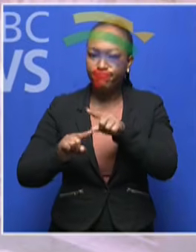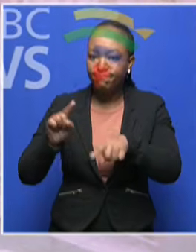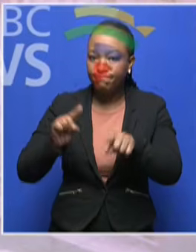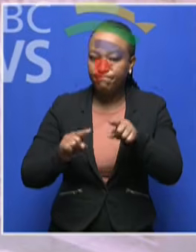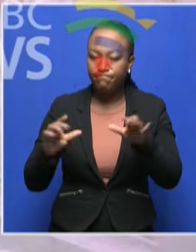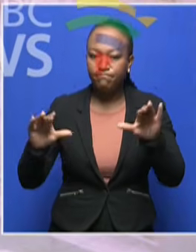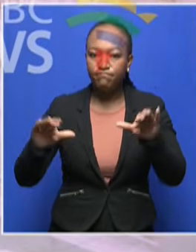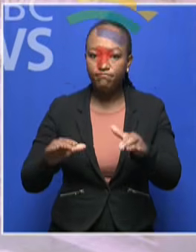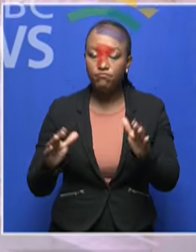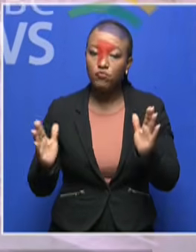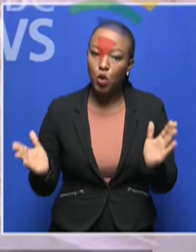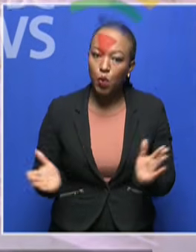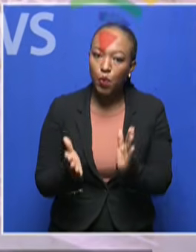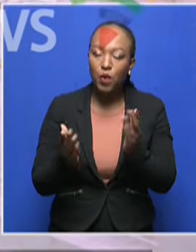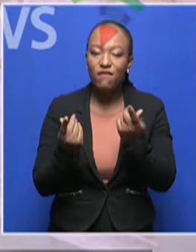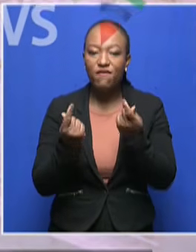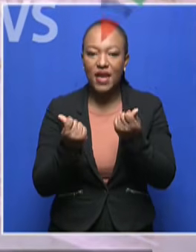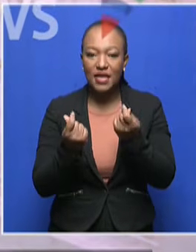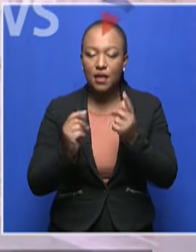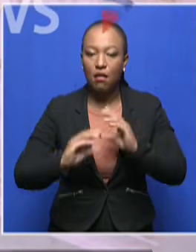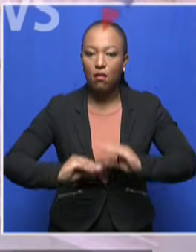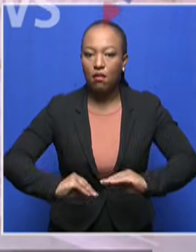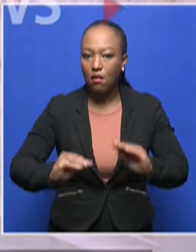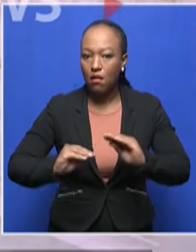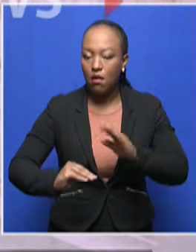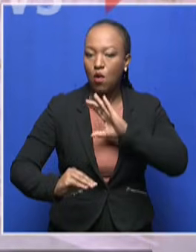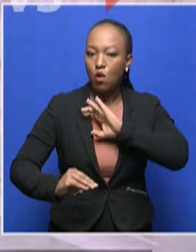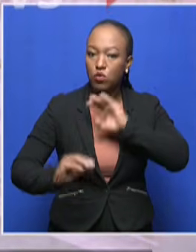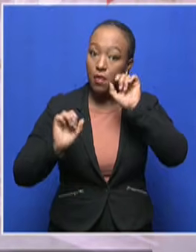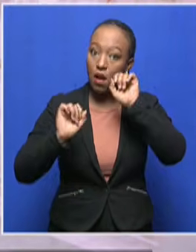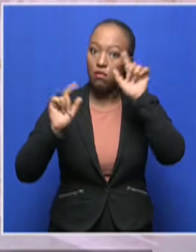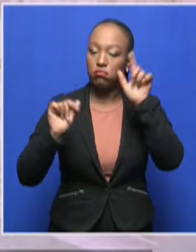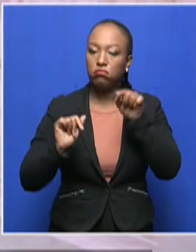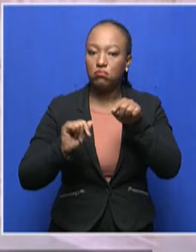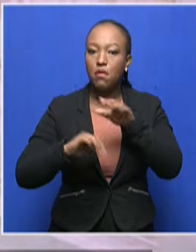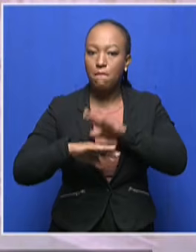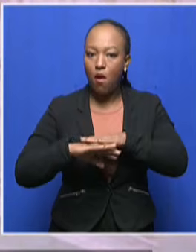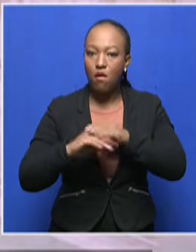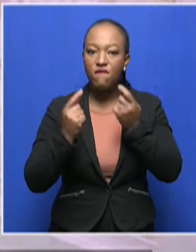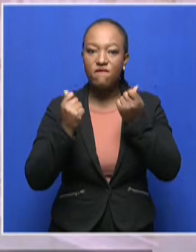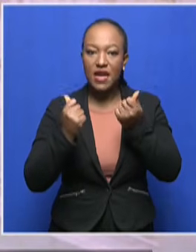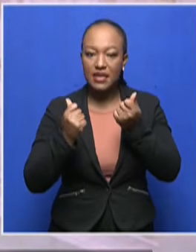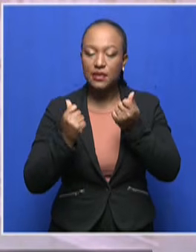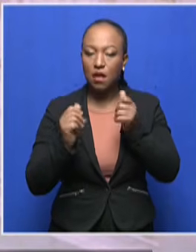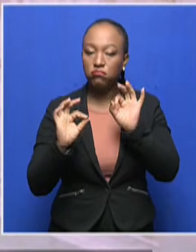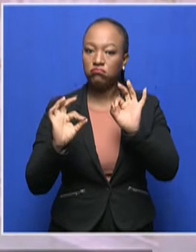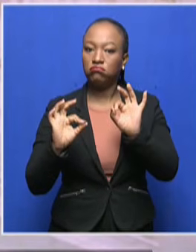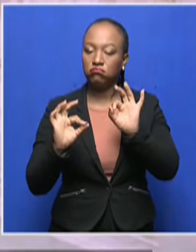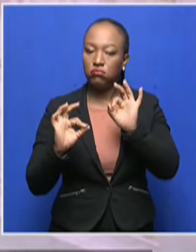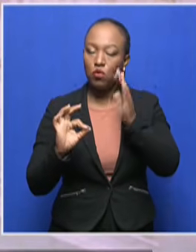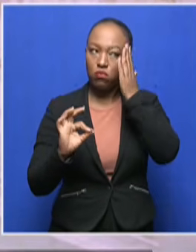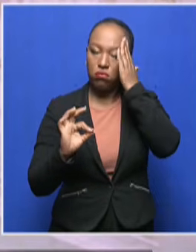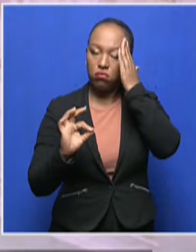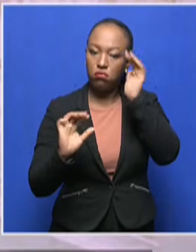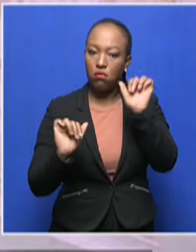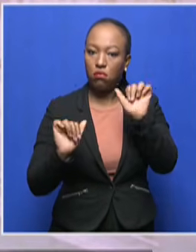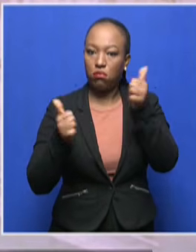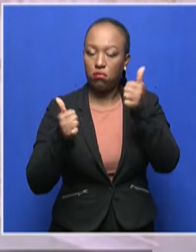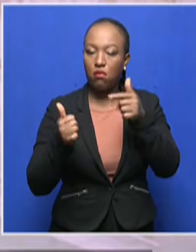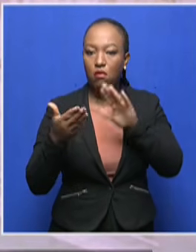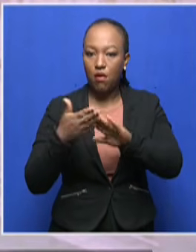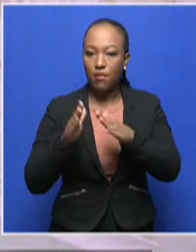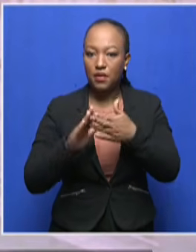promote financial literacy and consumer awareness and contribute to a more financially literate society. To talk a little bit